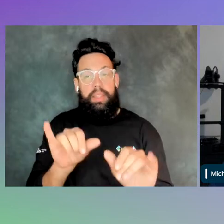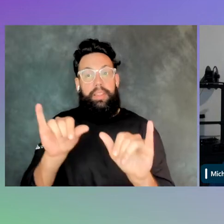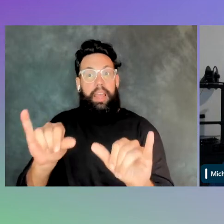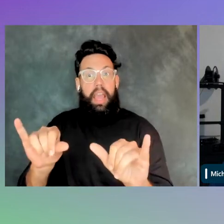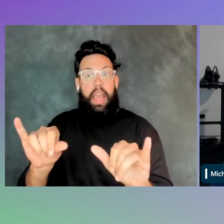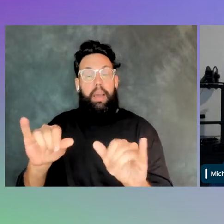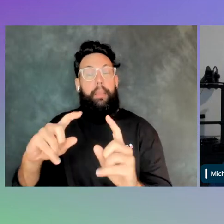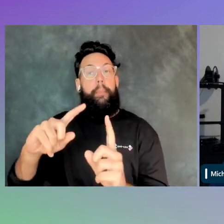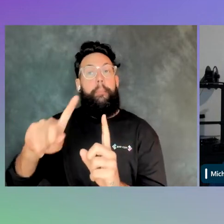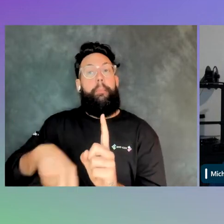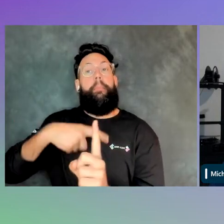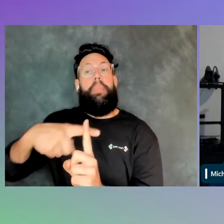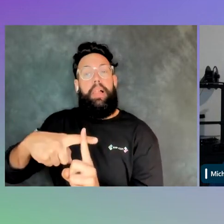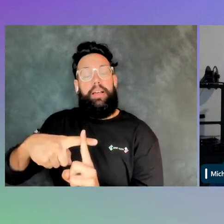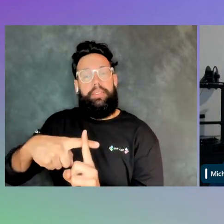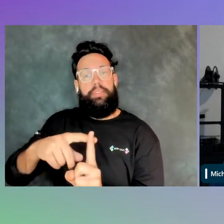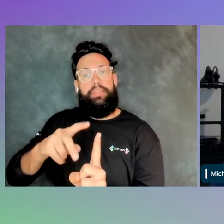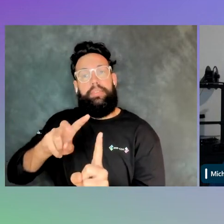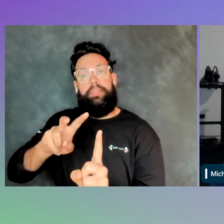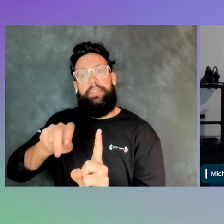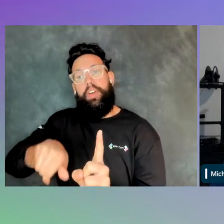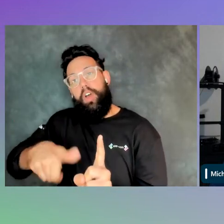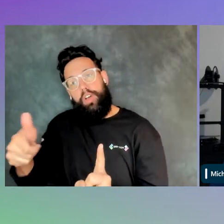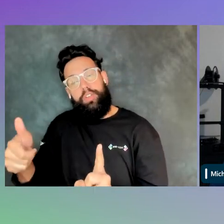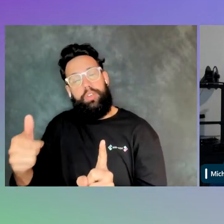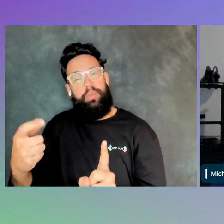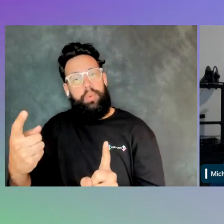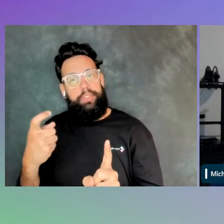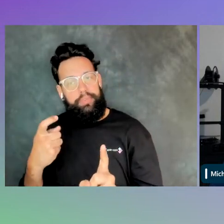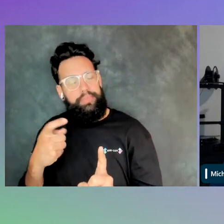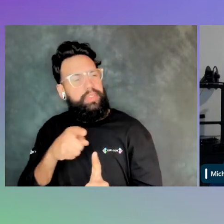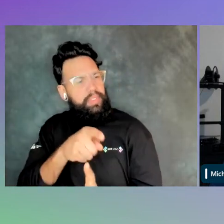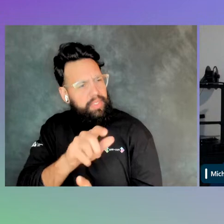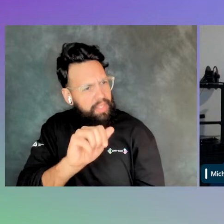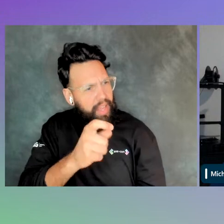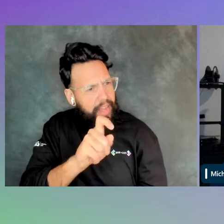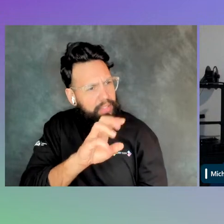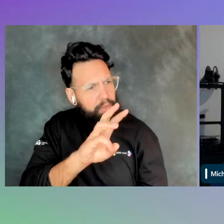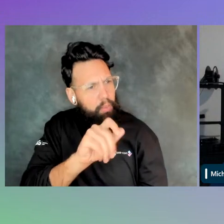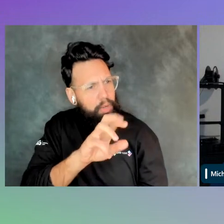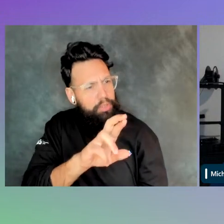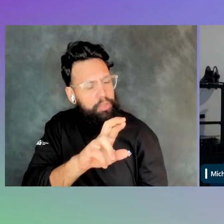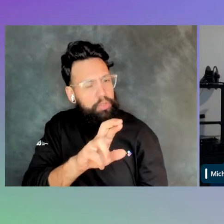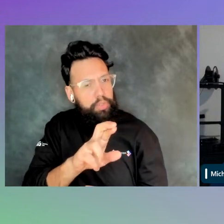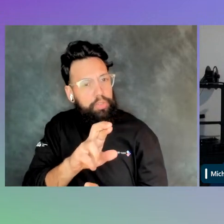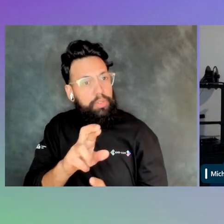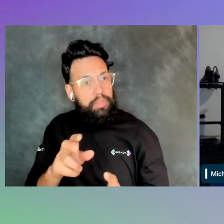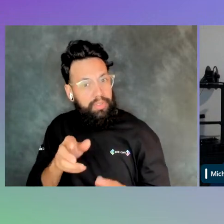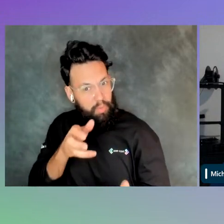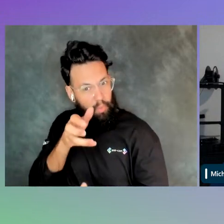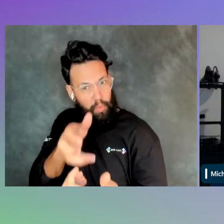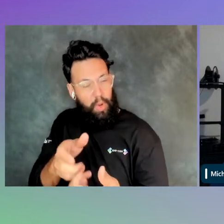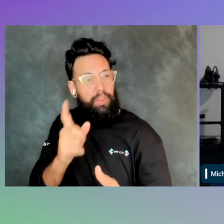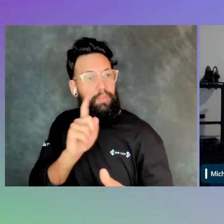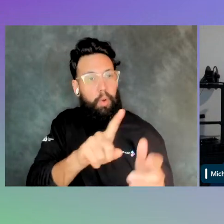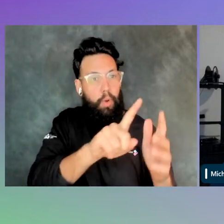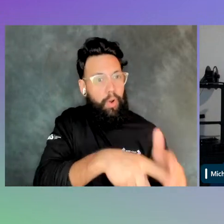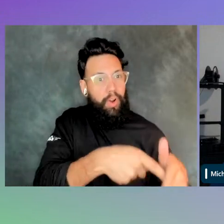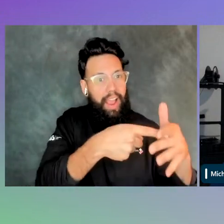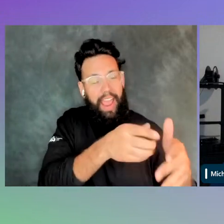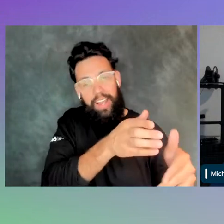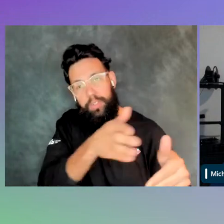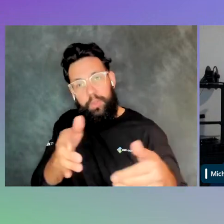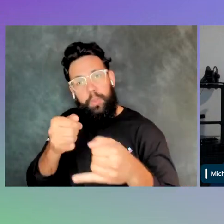here with, does Axe Watcher work for end-to-end tests as well? If so, does it continually check throughout the